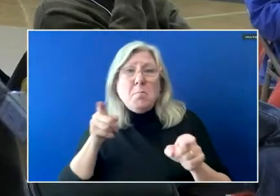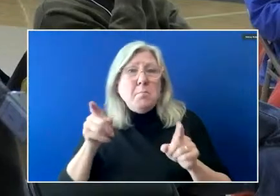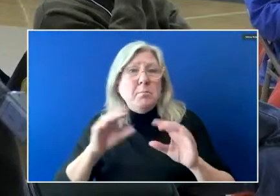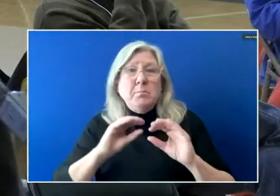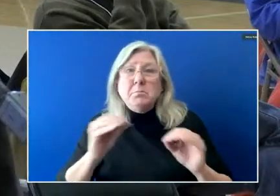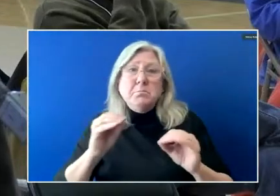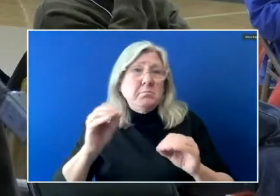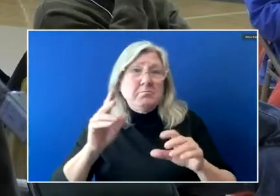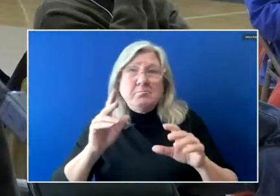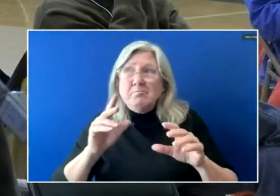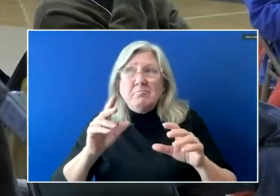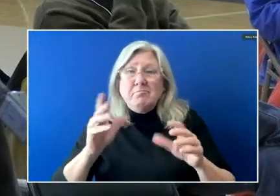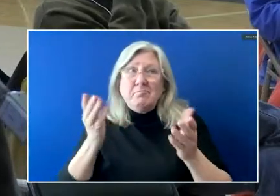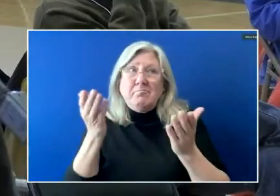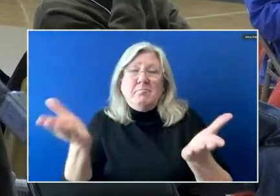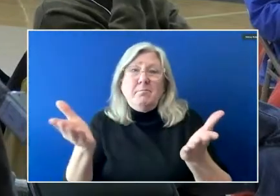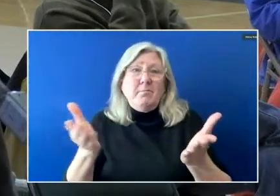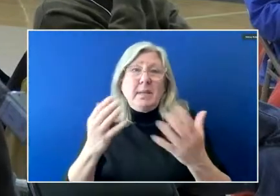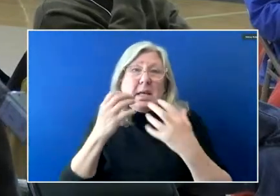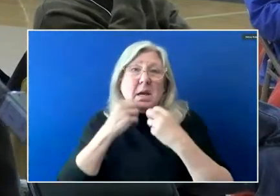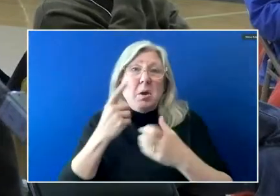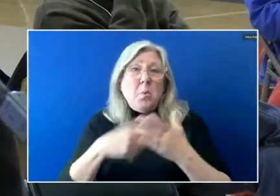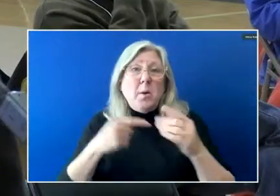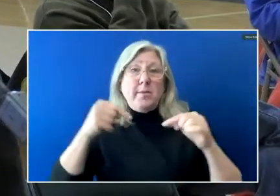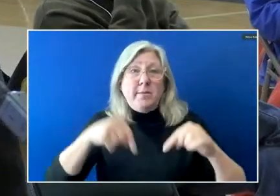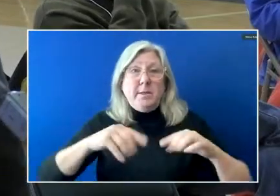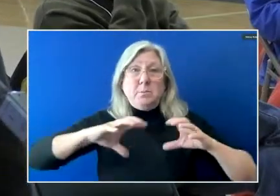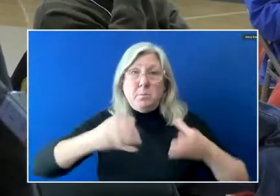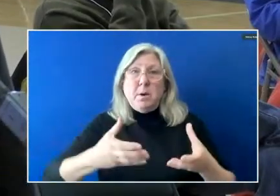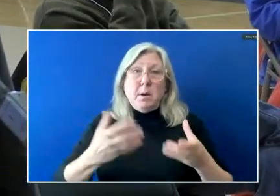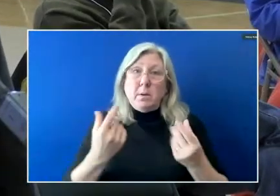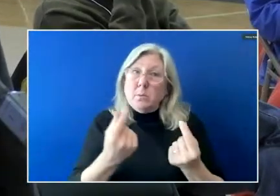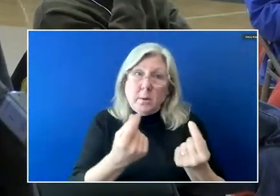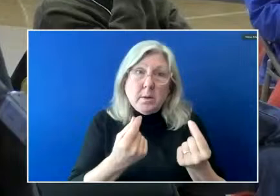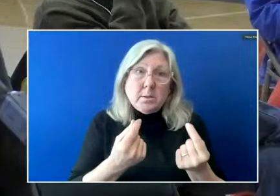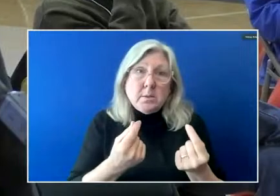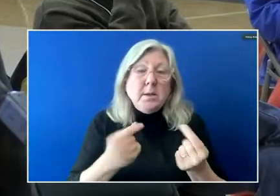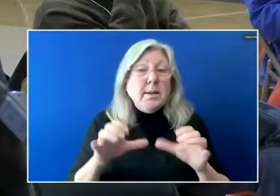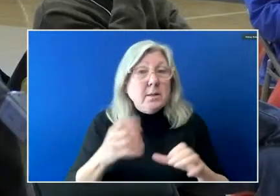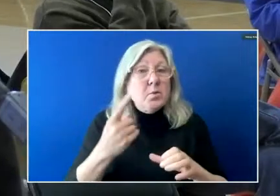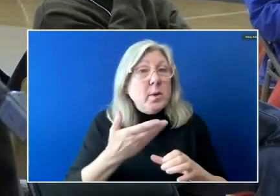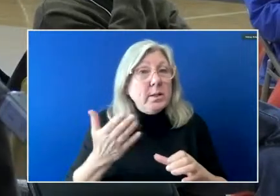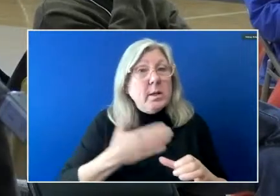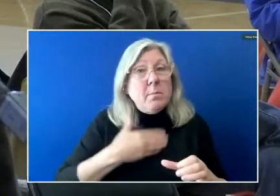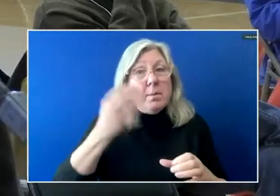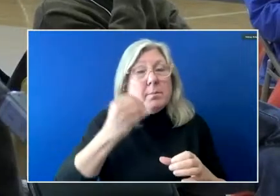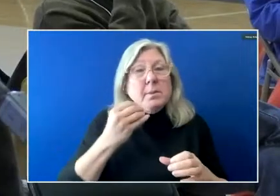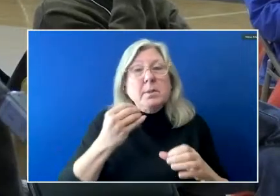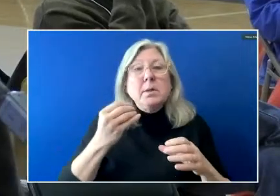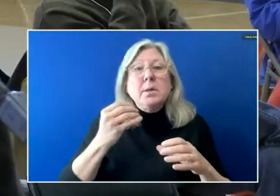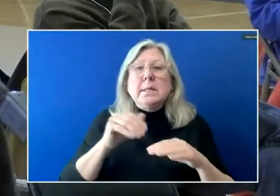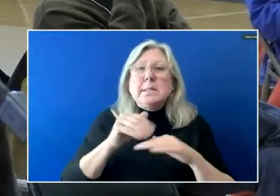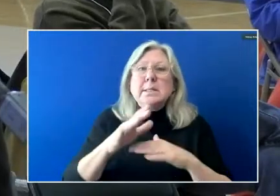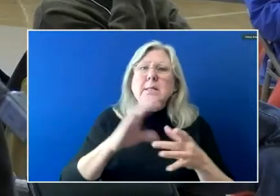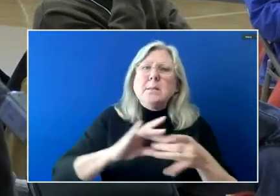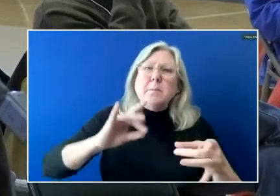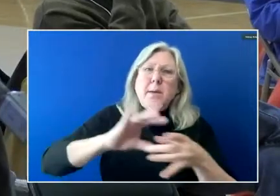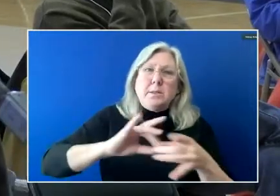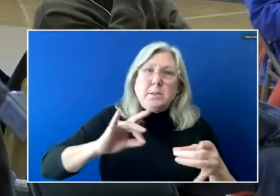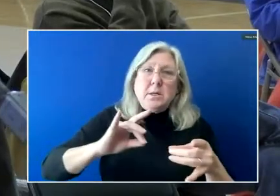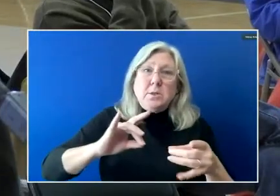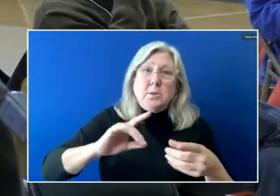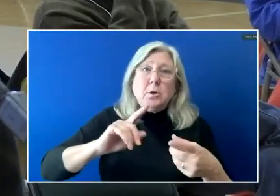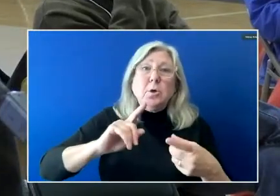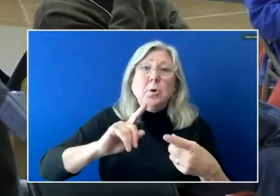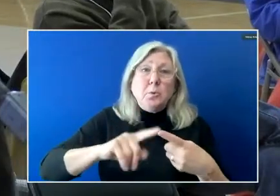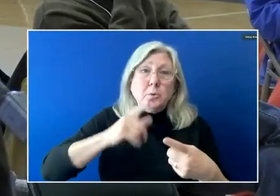body does but it does one thing in my opinion it sends a message to Jews in this